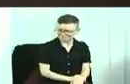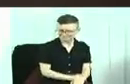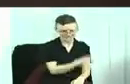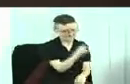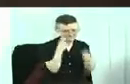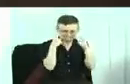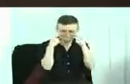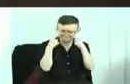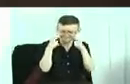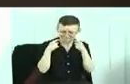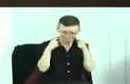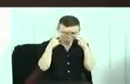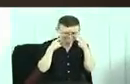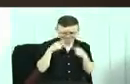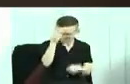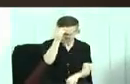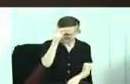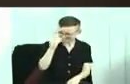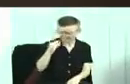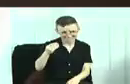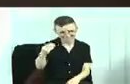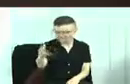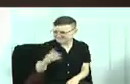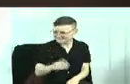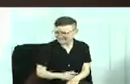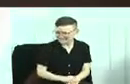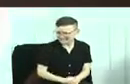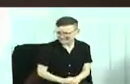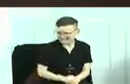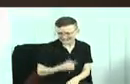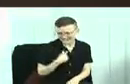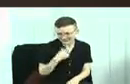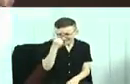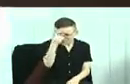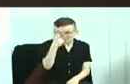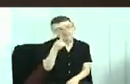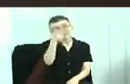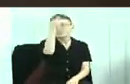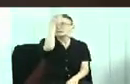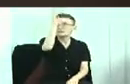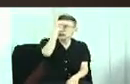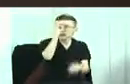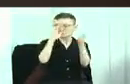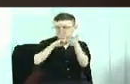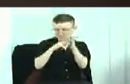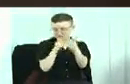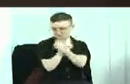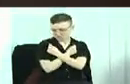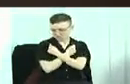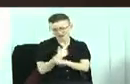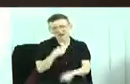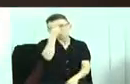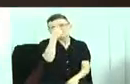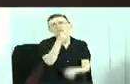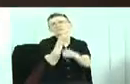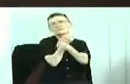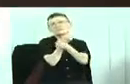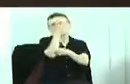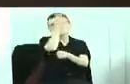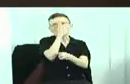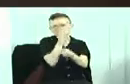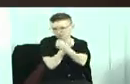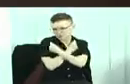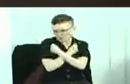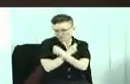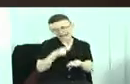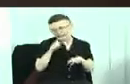tears coming down his eyes, he said, Pastor Kevin, he's like, I totally get that God is love. I totally get that God loves me for who I am. I totally get that I can't